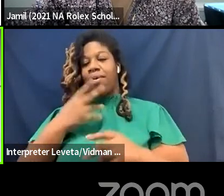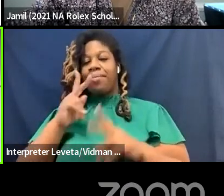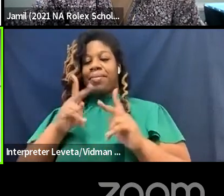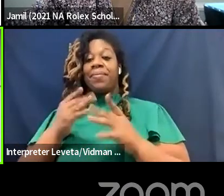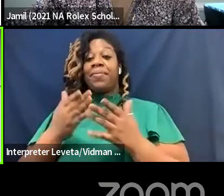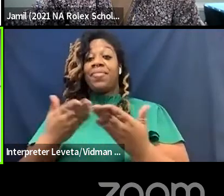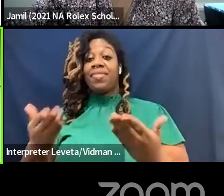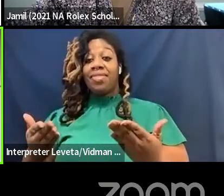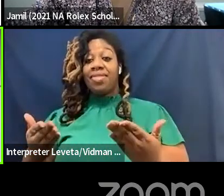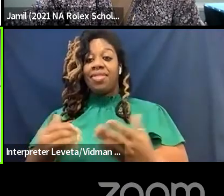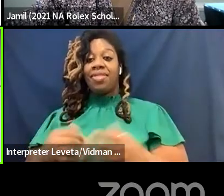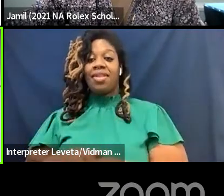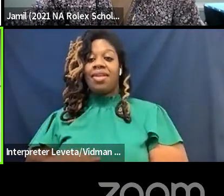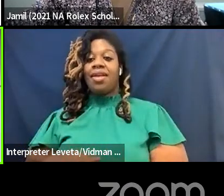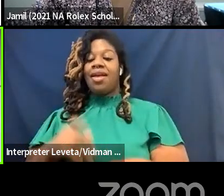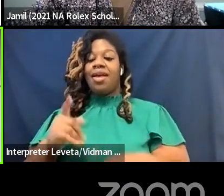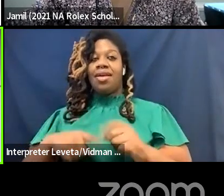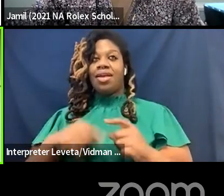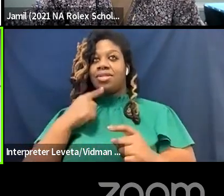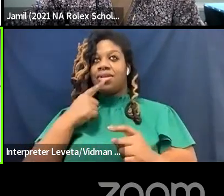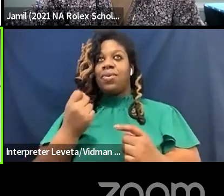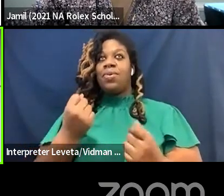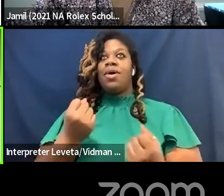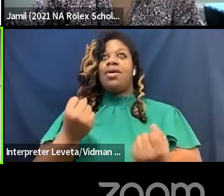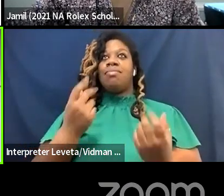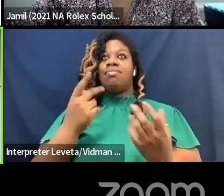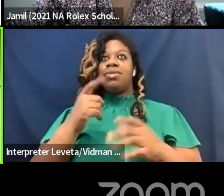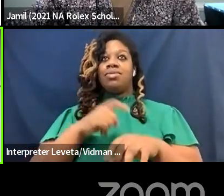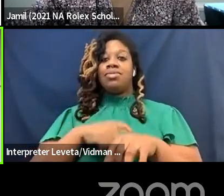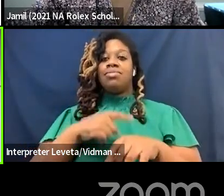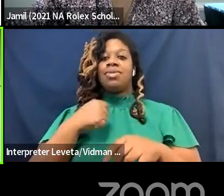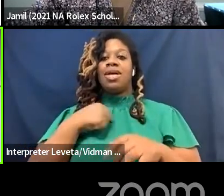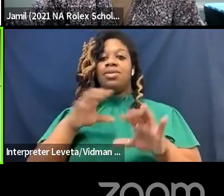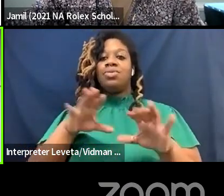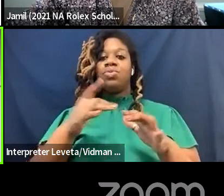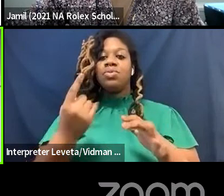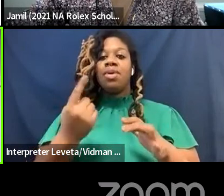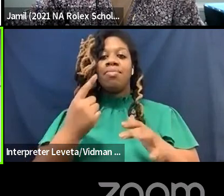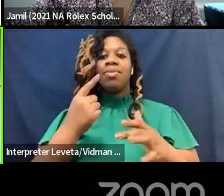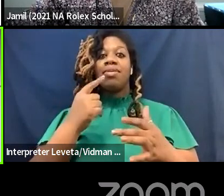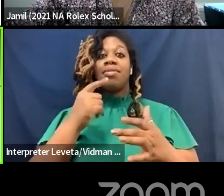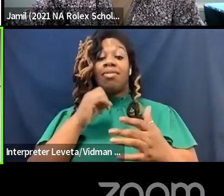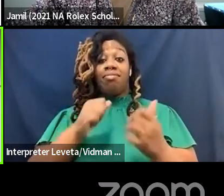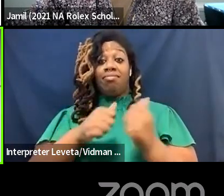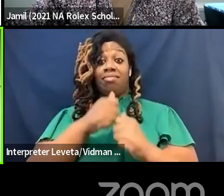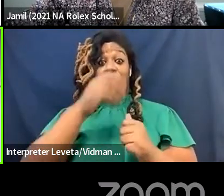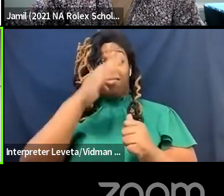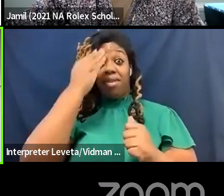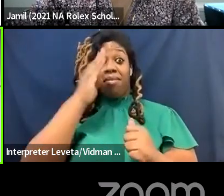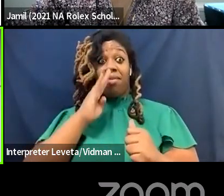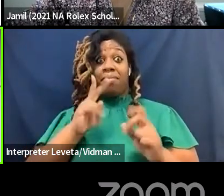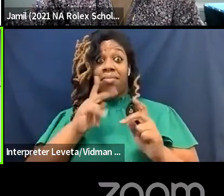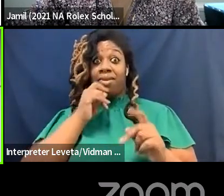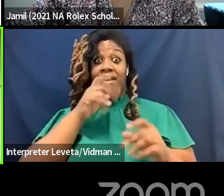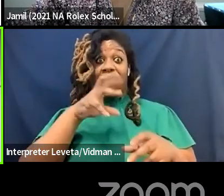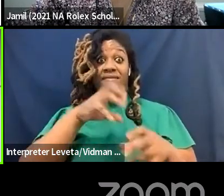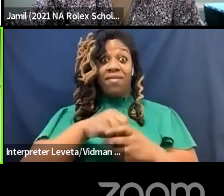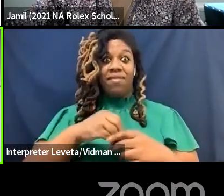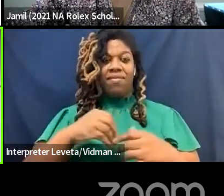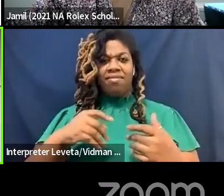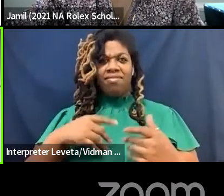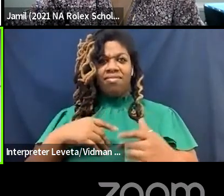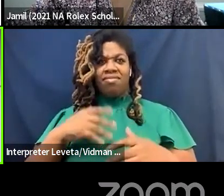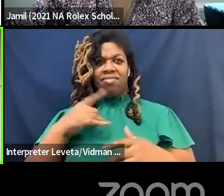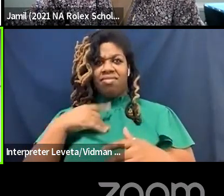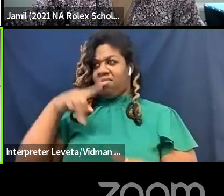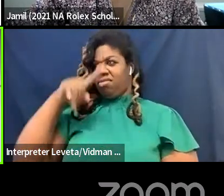thing that's not traditionally practiced or done by people of color, and you get that, wasn't that, wait, Black people do this? Black people scuba